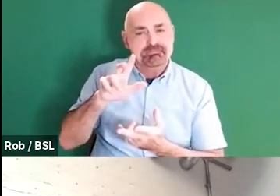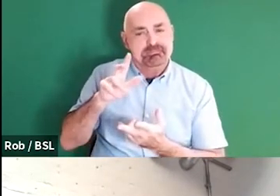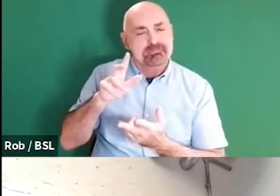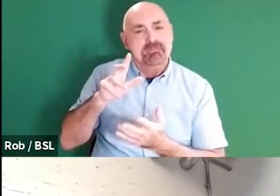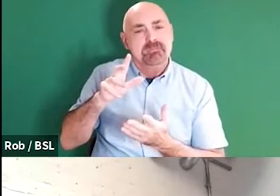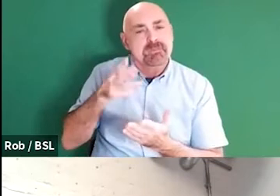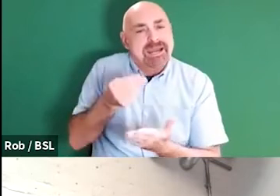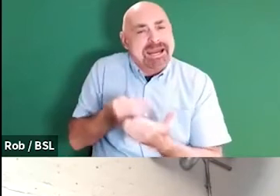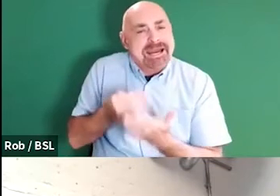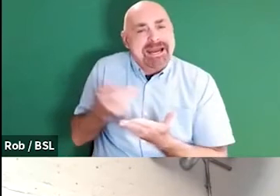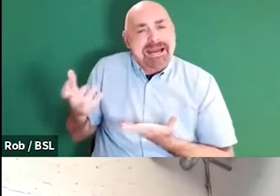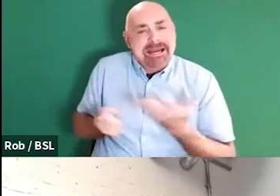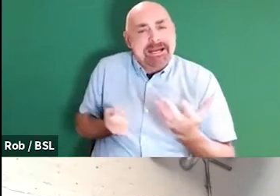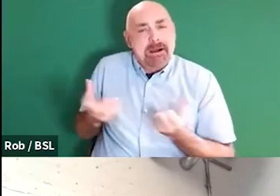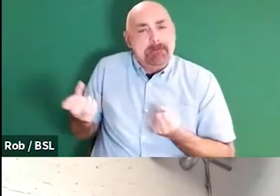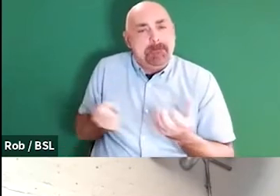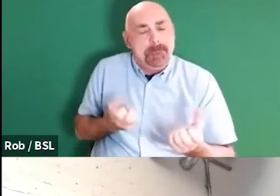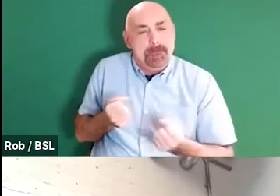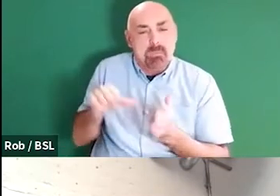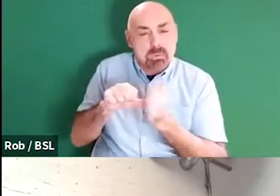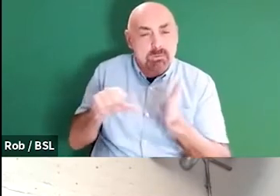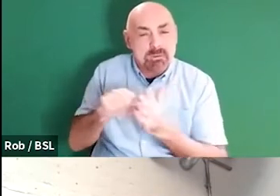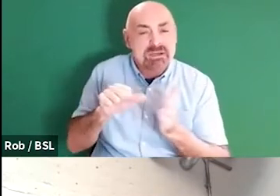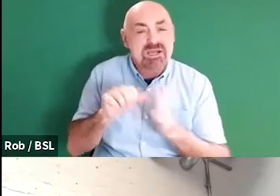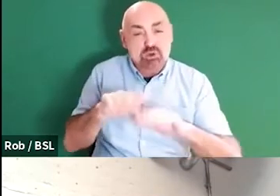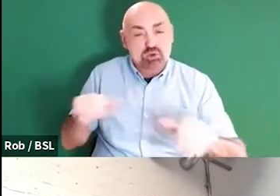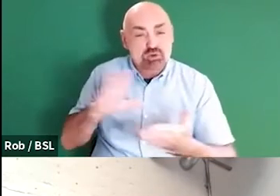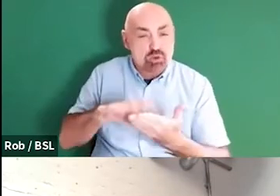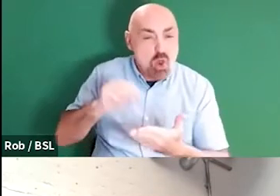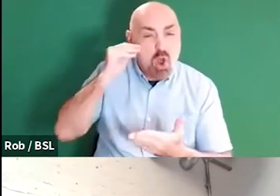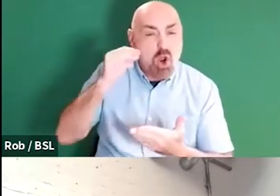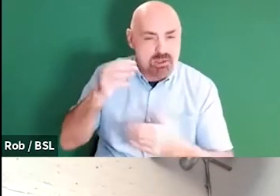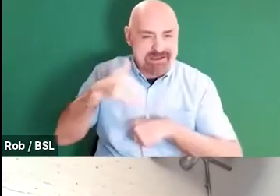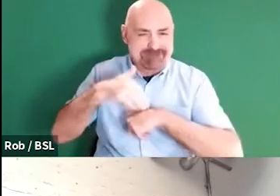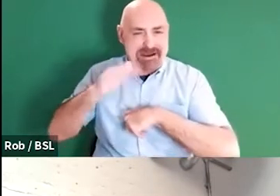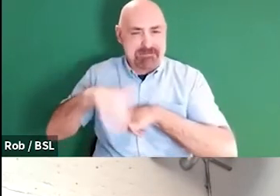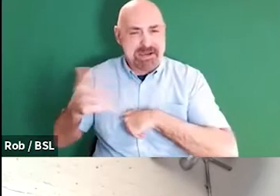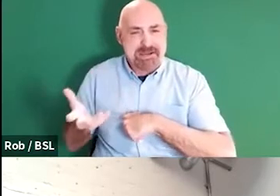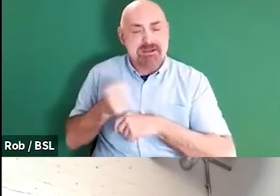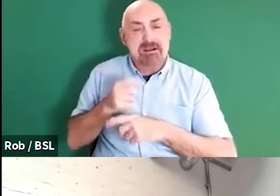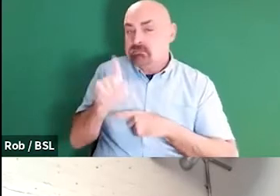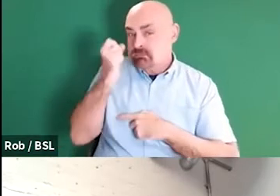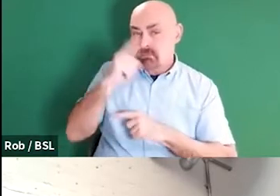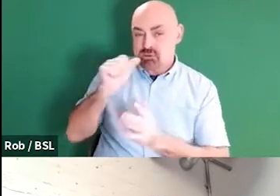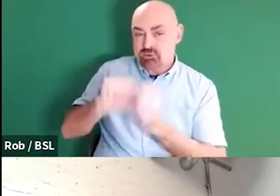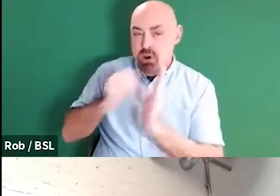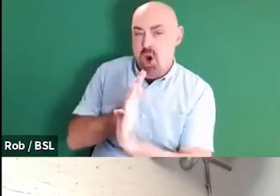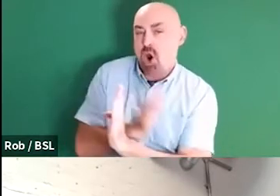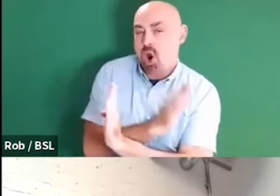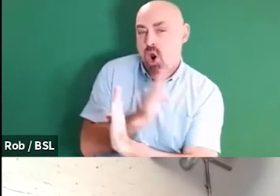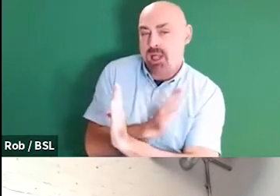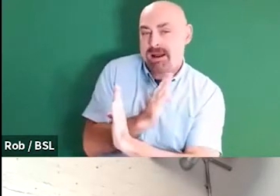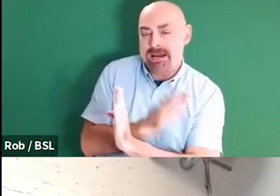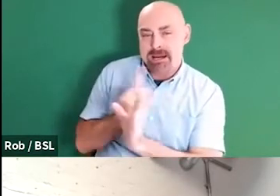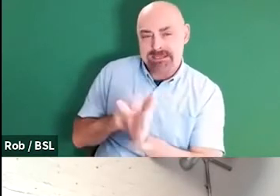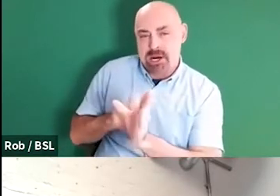income-related development gaps in areas such as children's learning that we know open up early and really matter in terms of children's